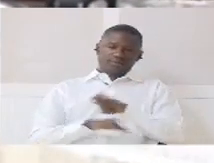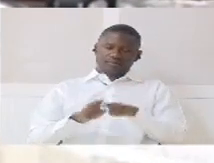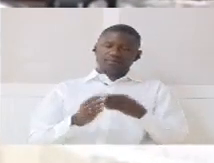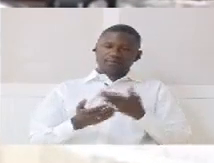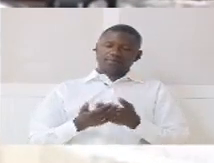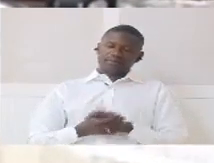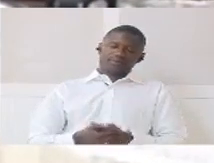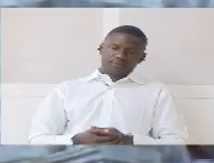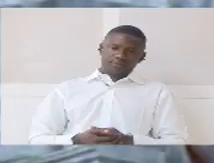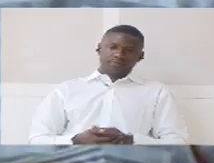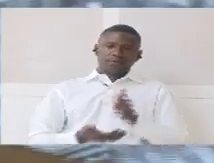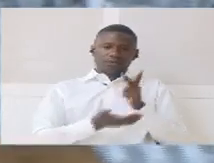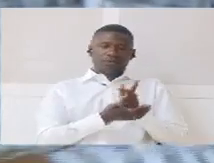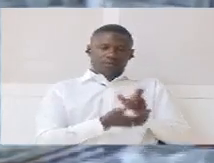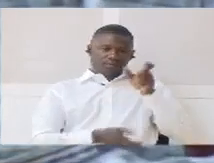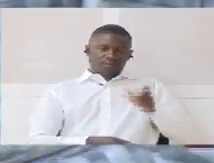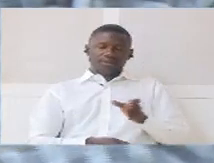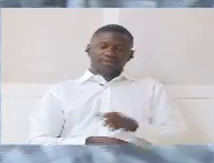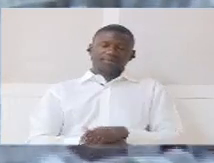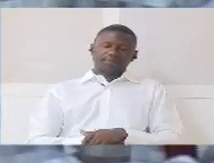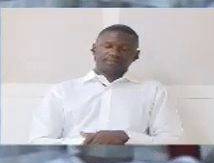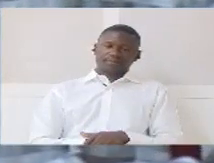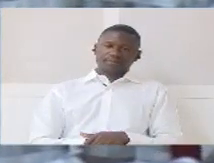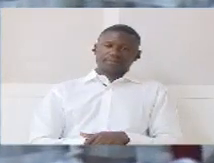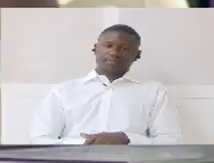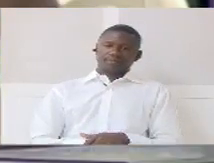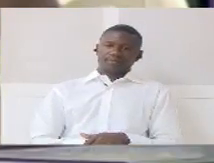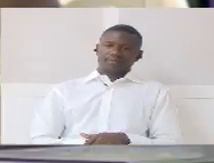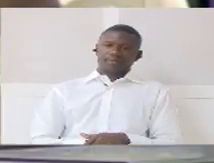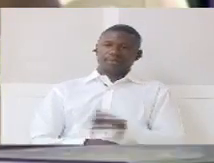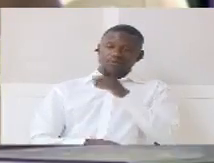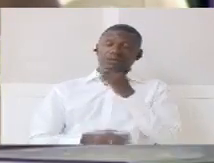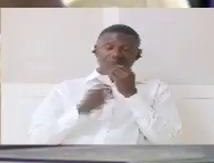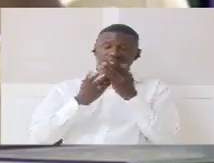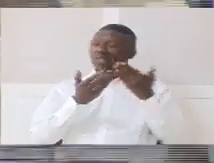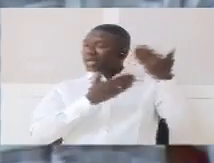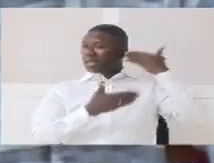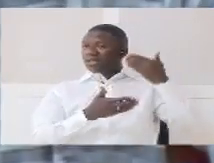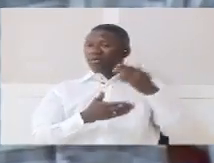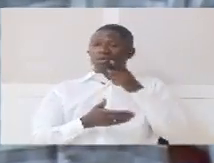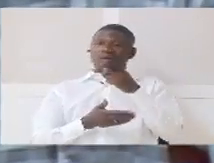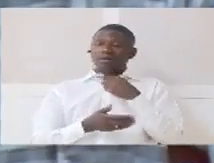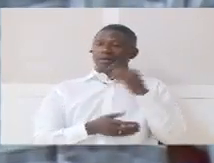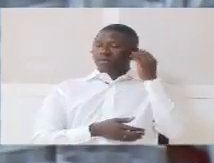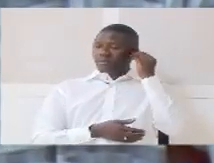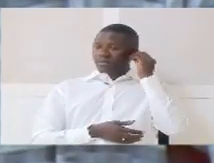please. Witness. Yes, sir. Imam Diallo ko sedo. You said earlier that you had to leave the service because